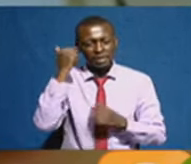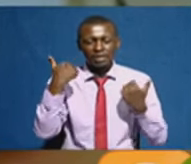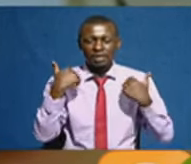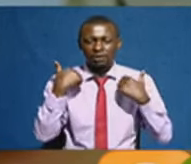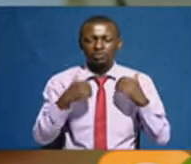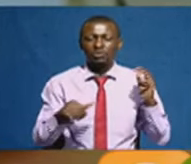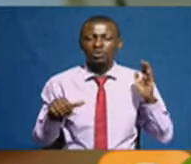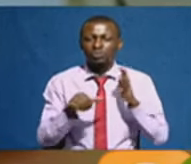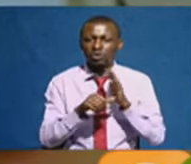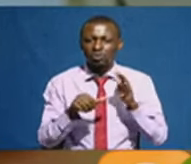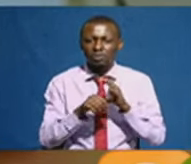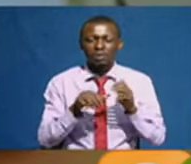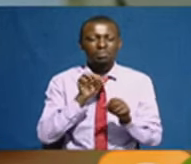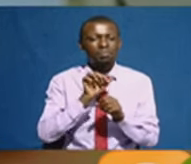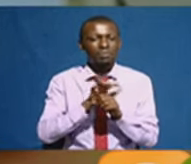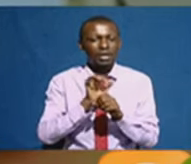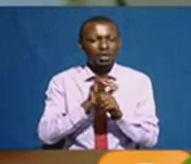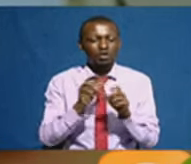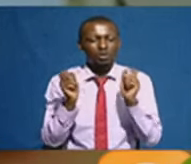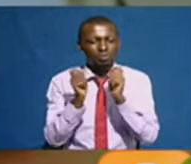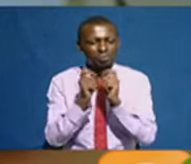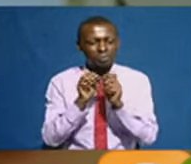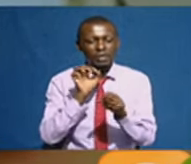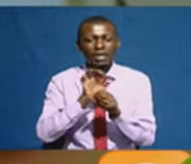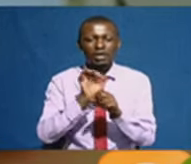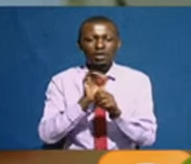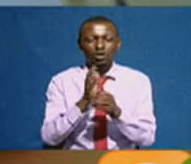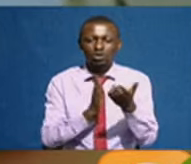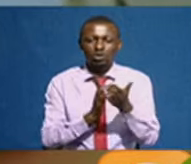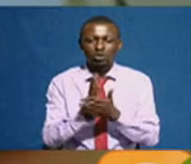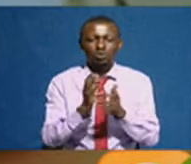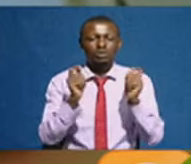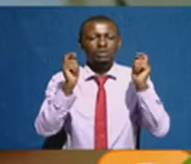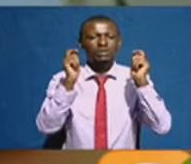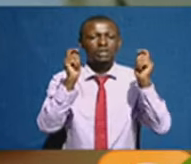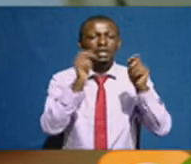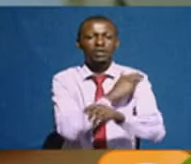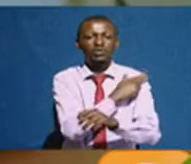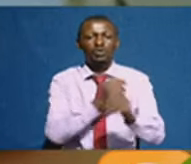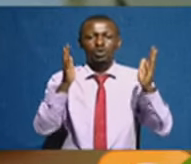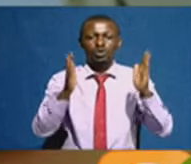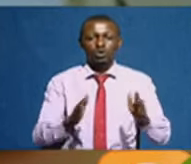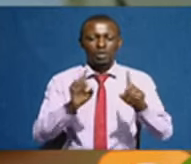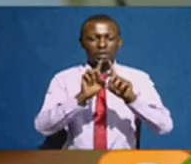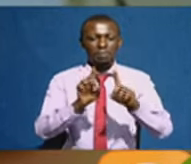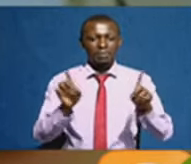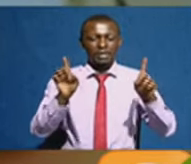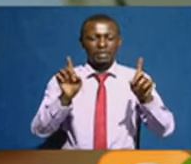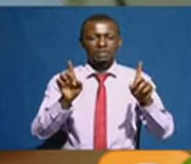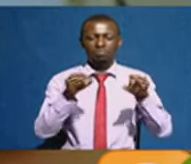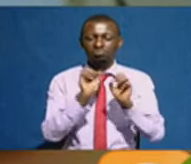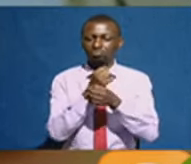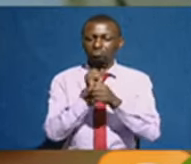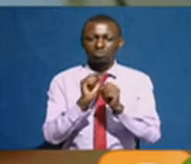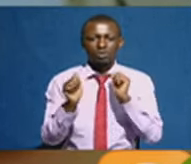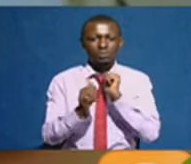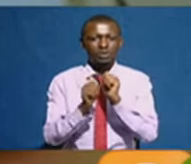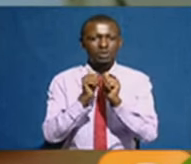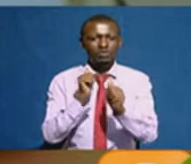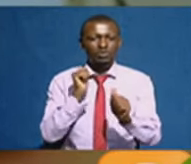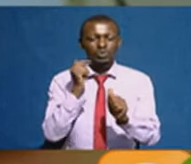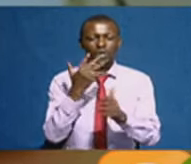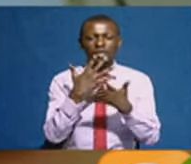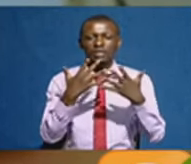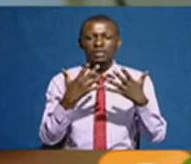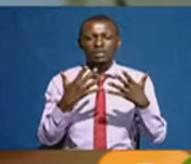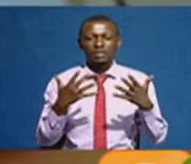and pain and agony that is coming with the doctor strike, but you can't take away that fact that one thing that they have been